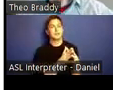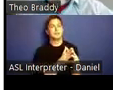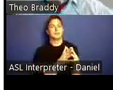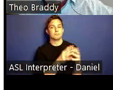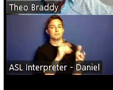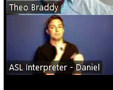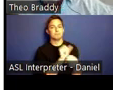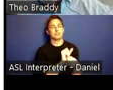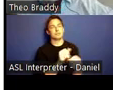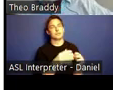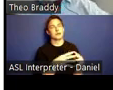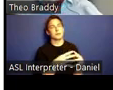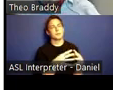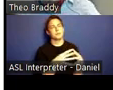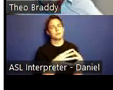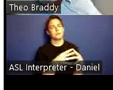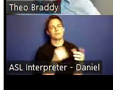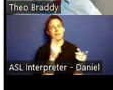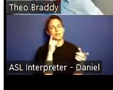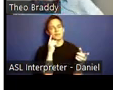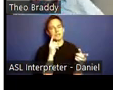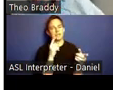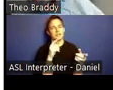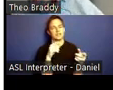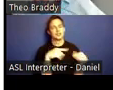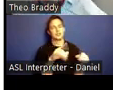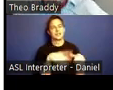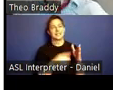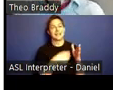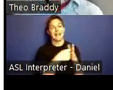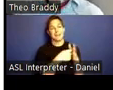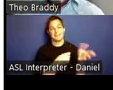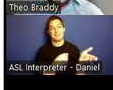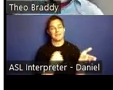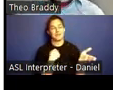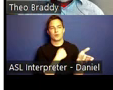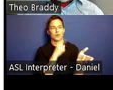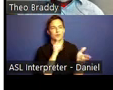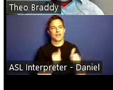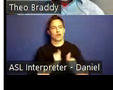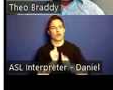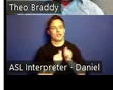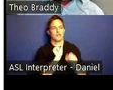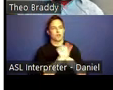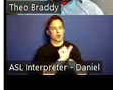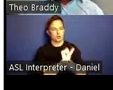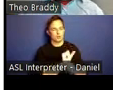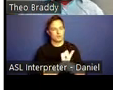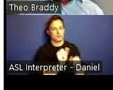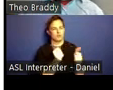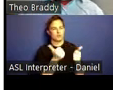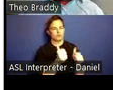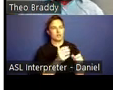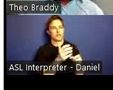I don't think at the time we were aggressively working to get the